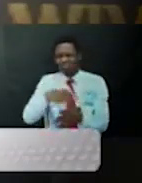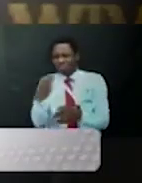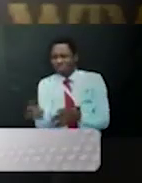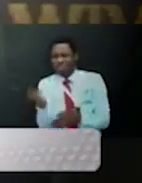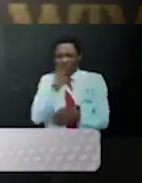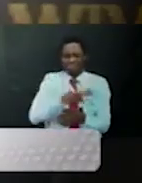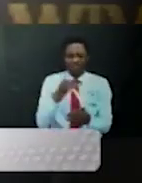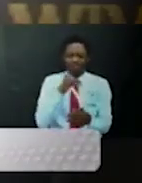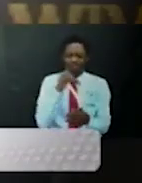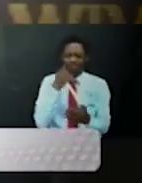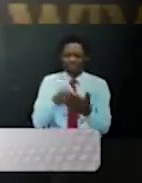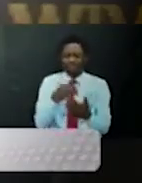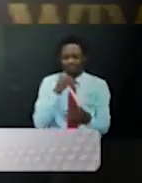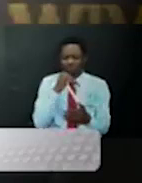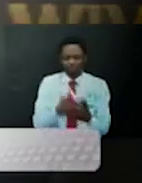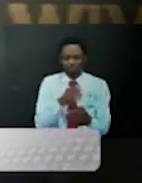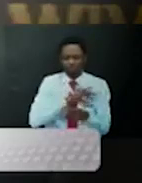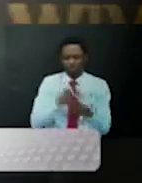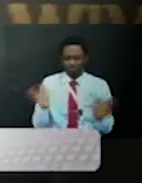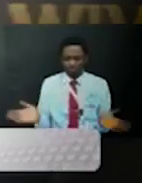going to preach at